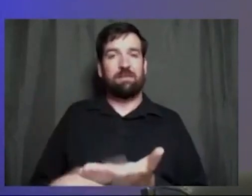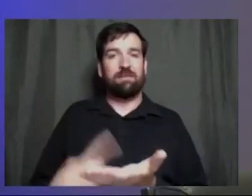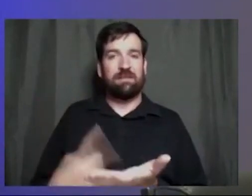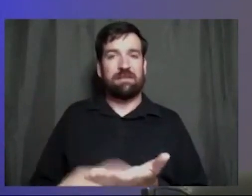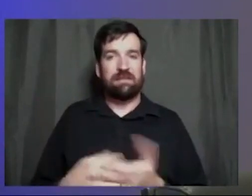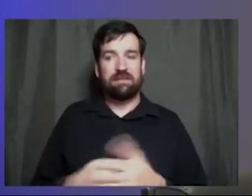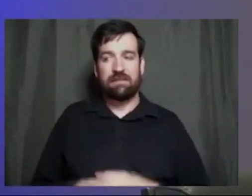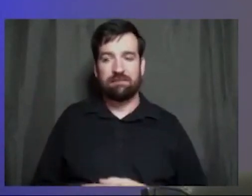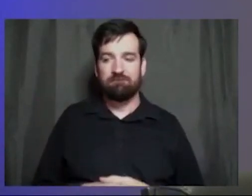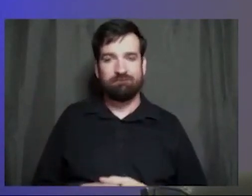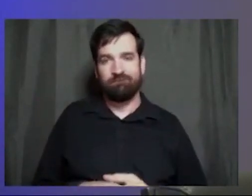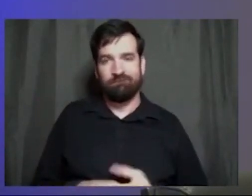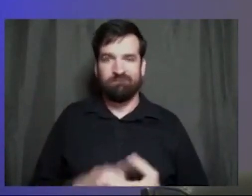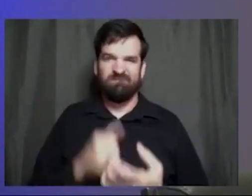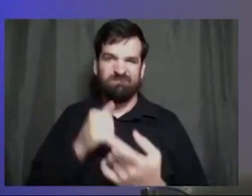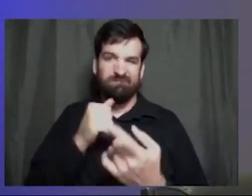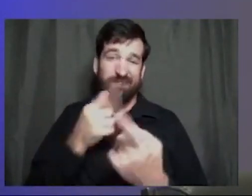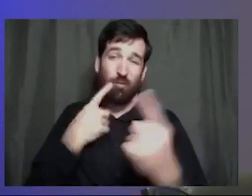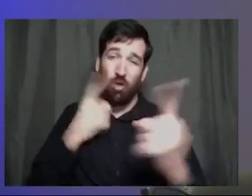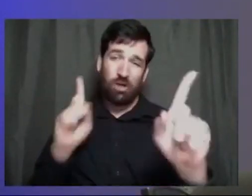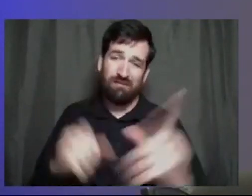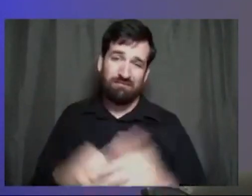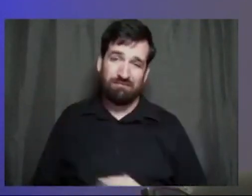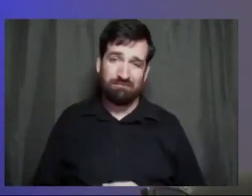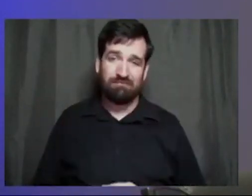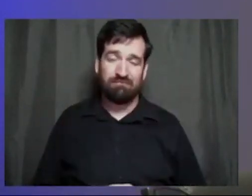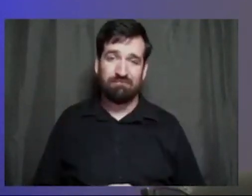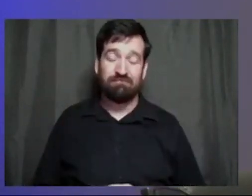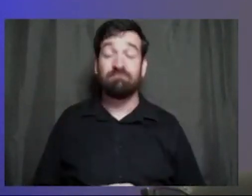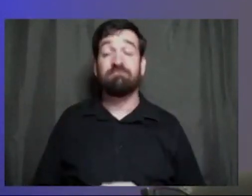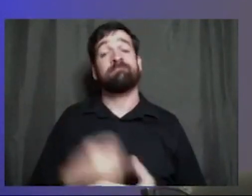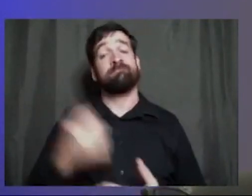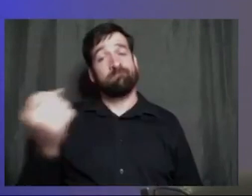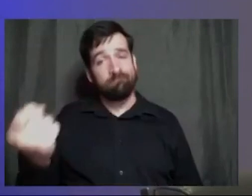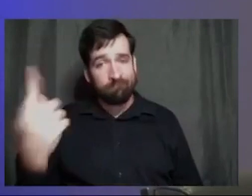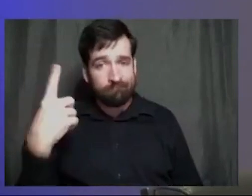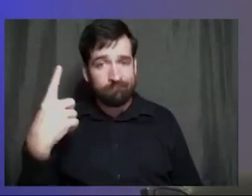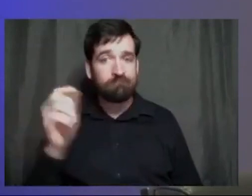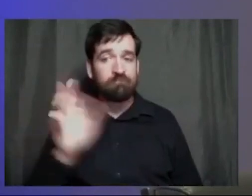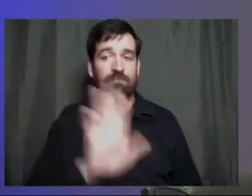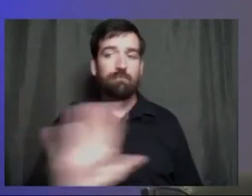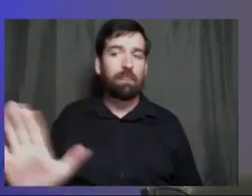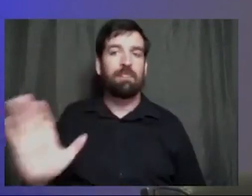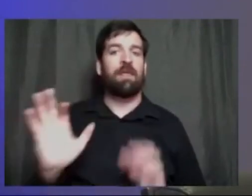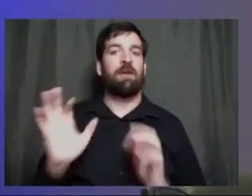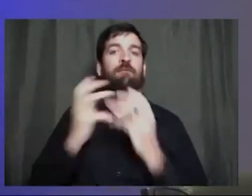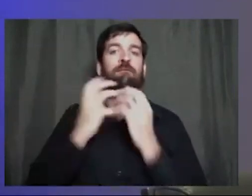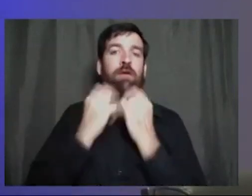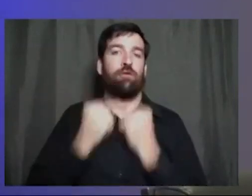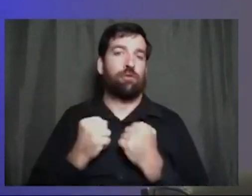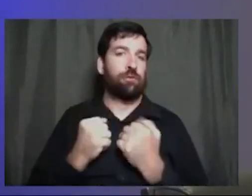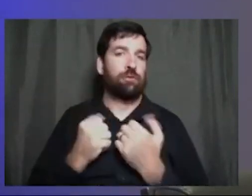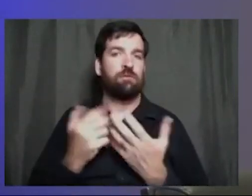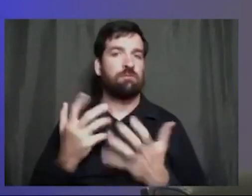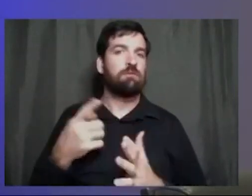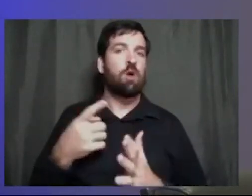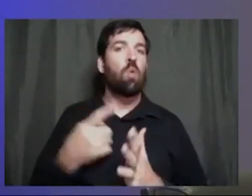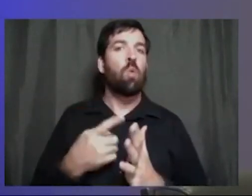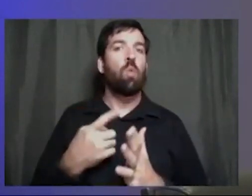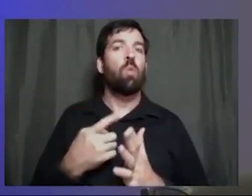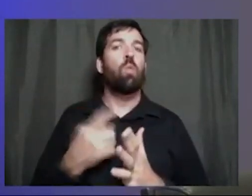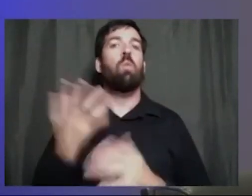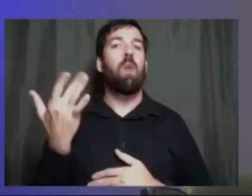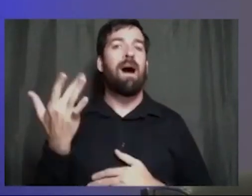works for people. And so understanding their values and what it is that makes them so